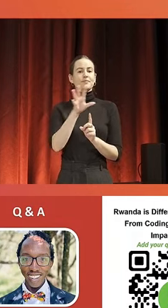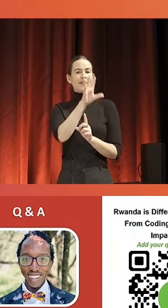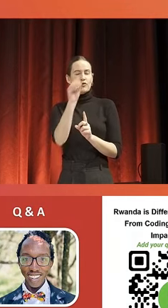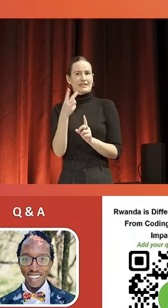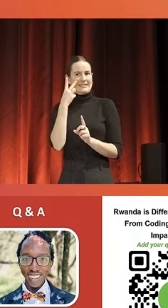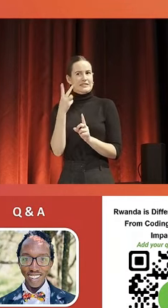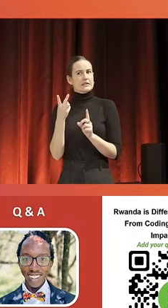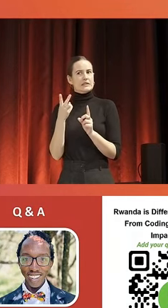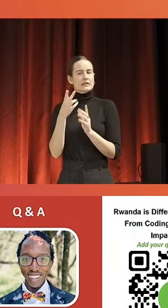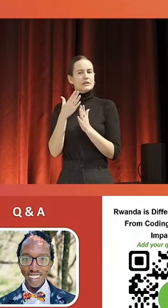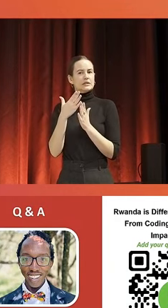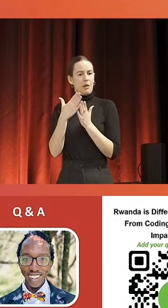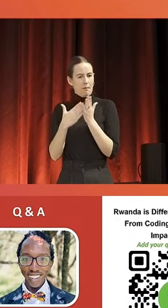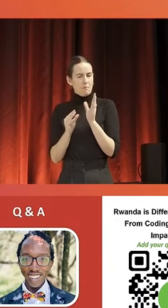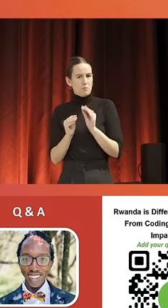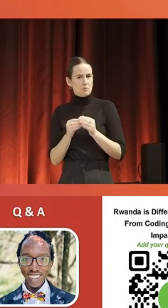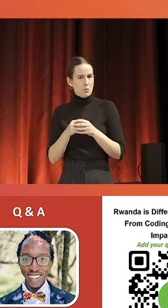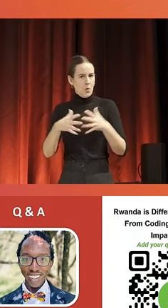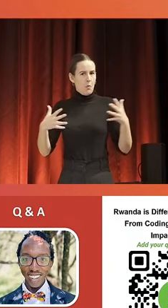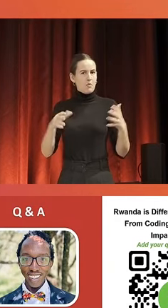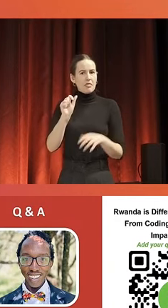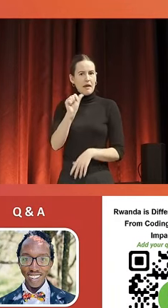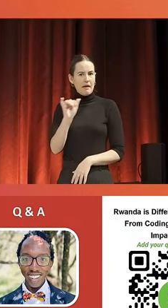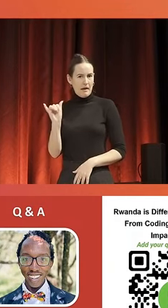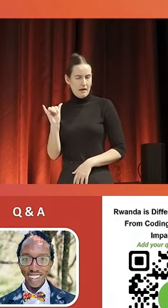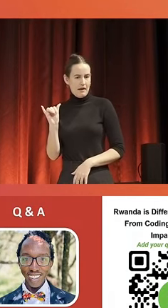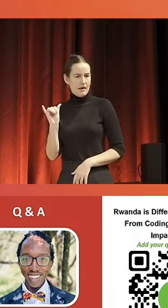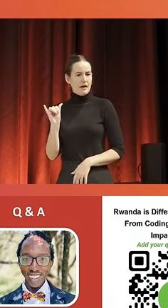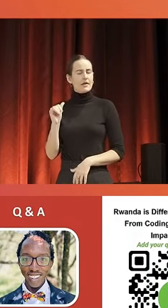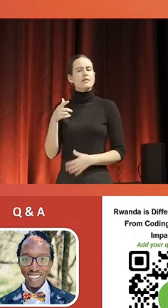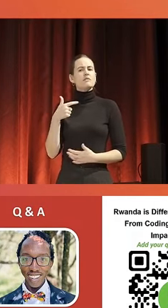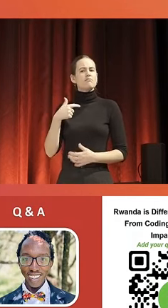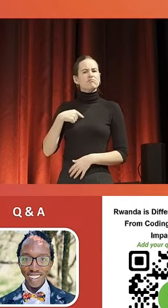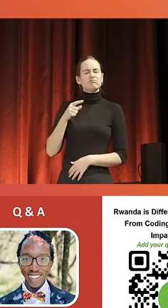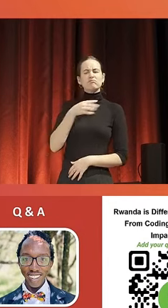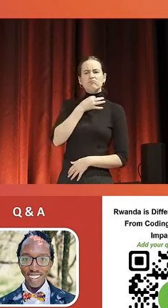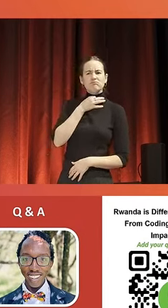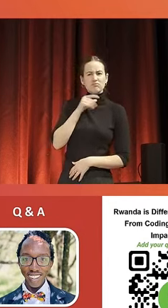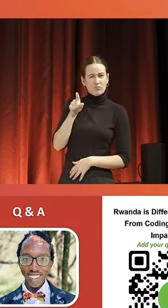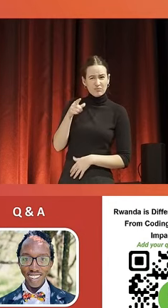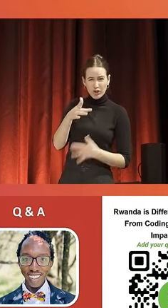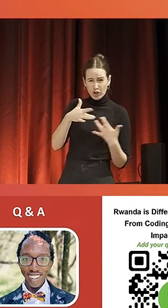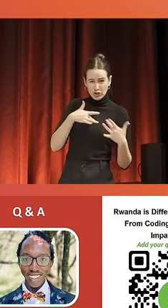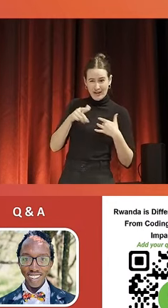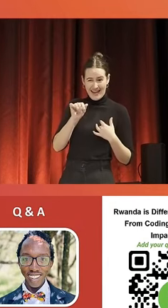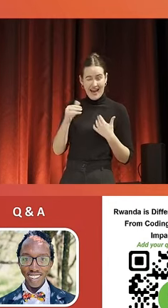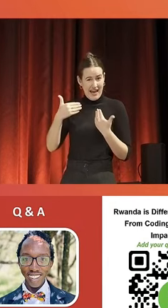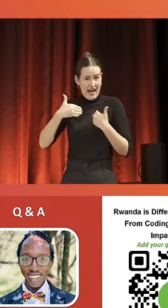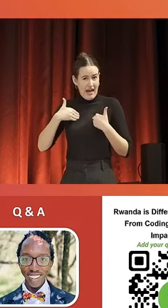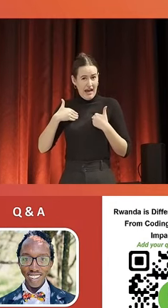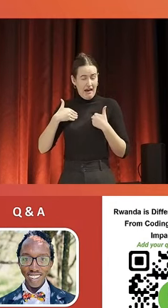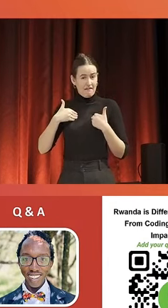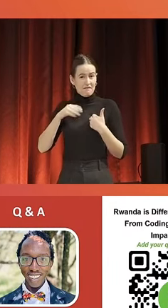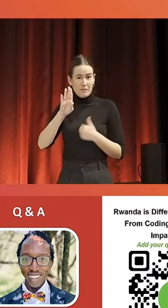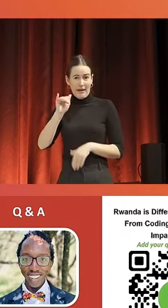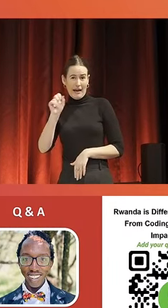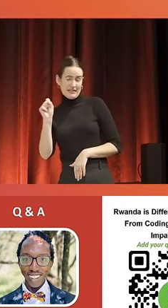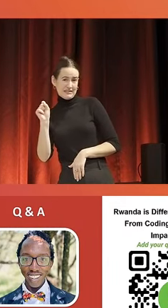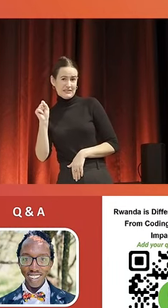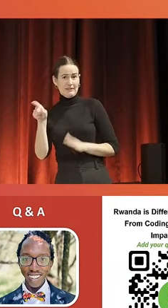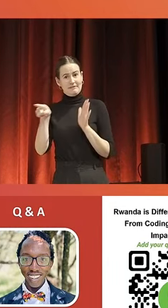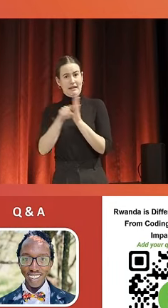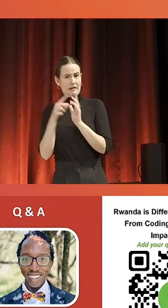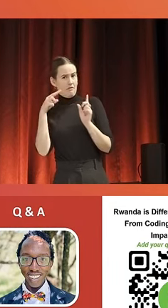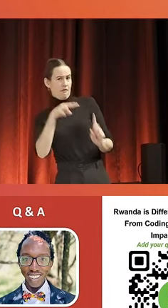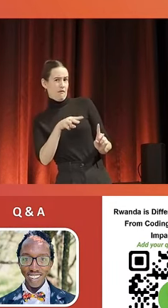AI and LLMs, are you concerned AI and its biases will push Africa further